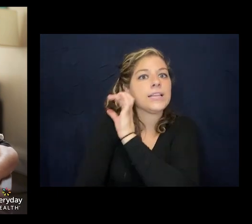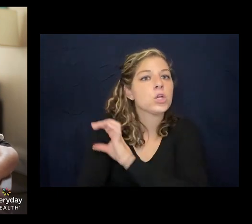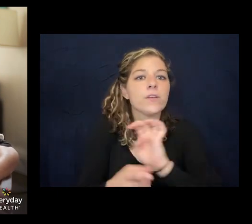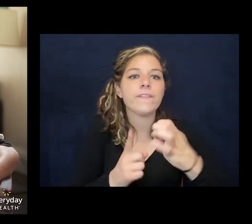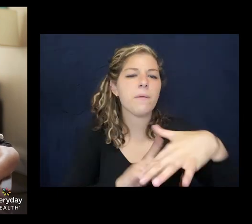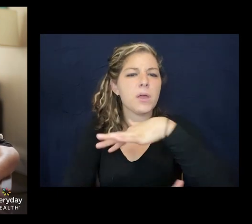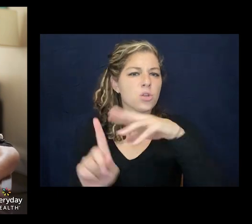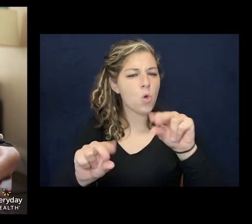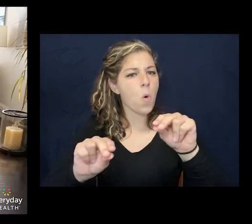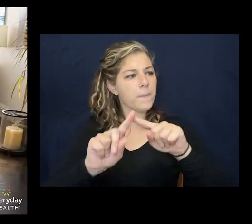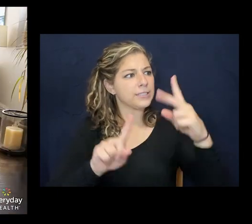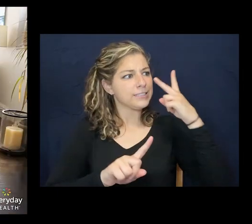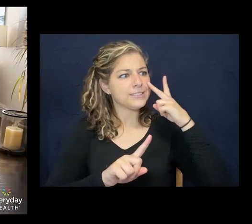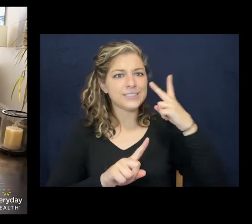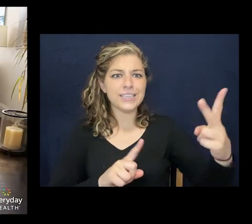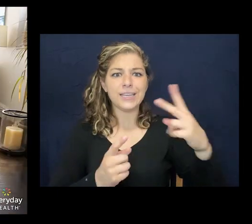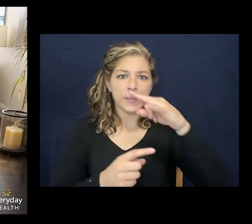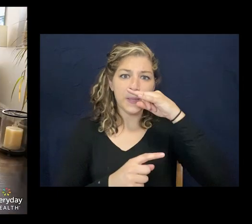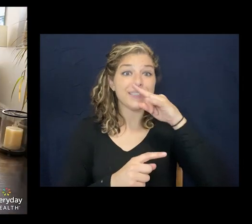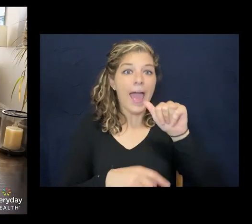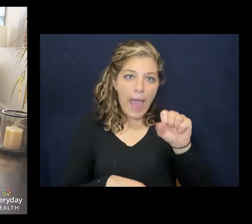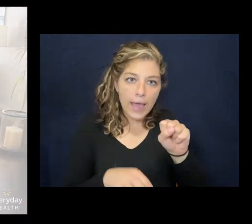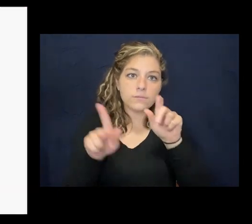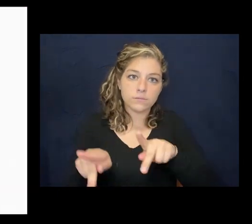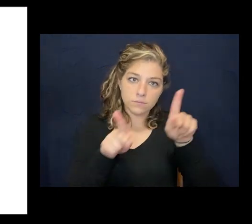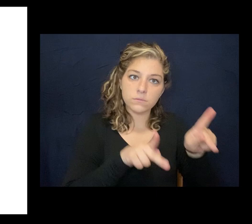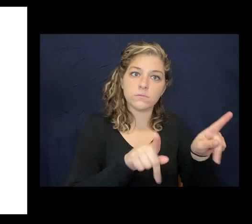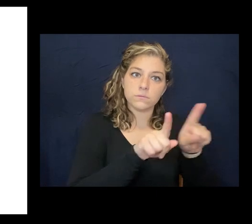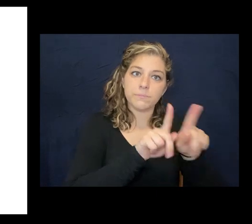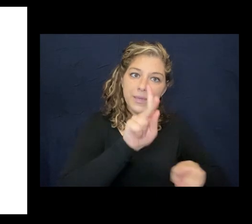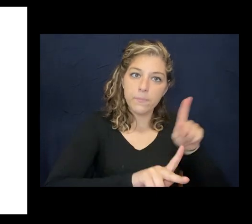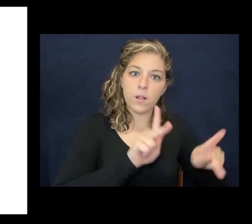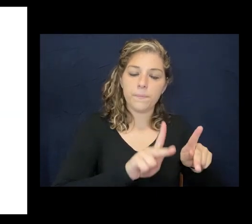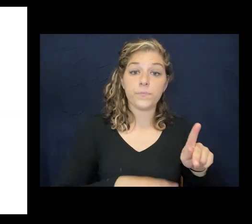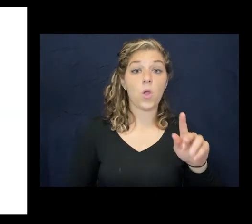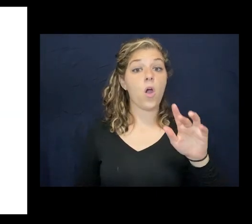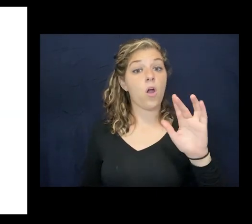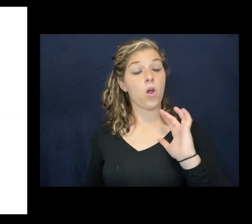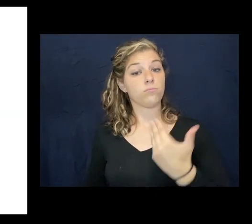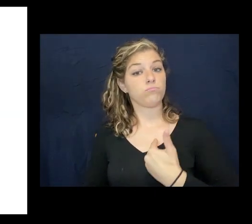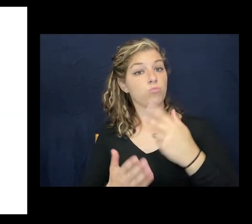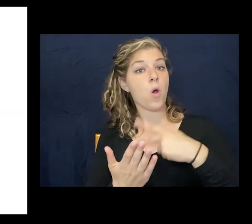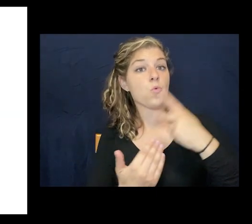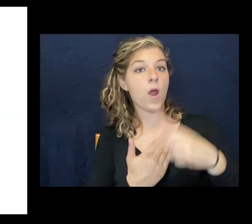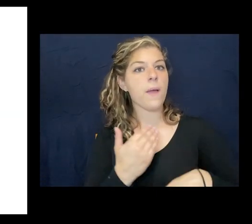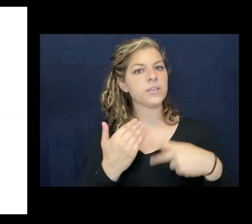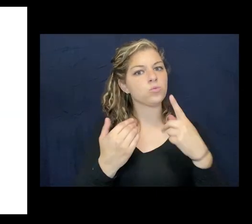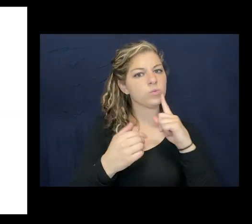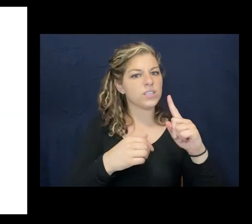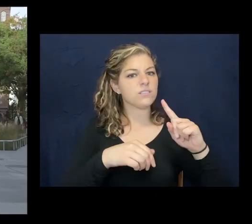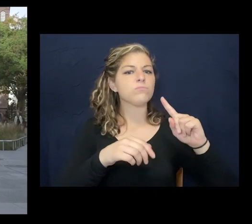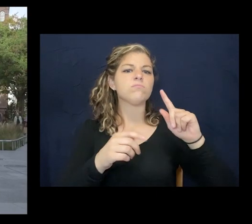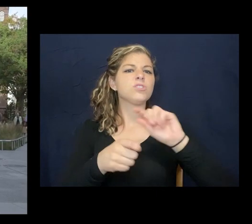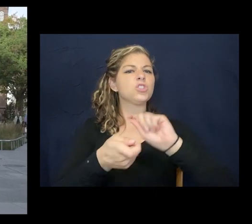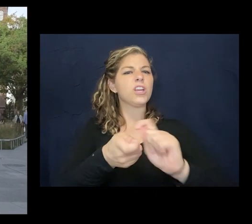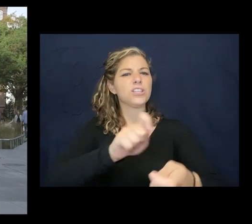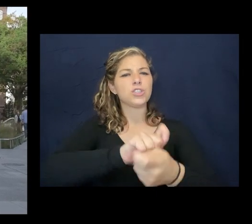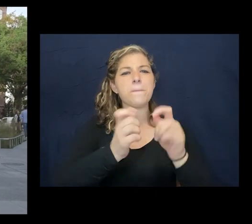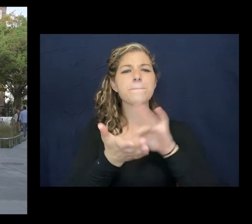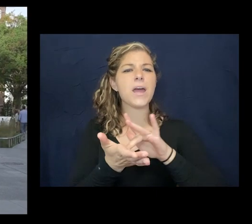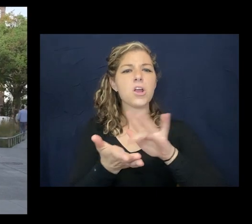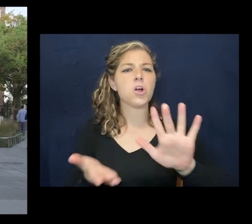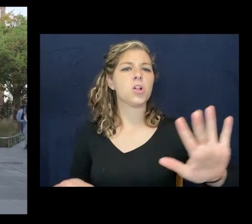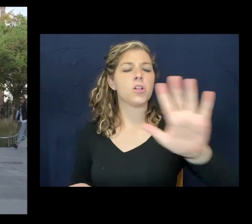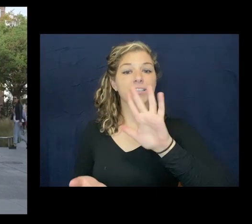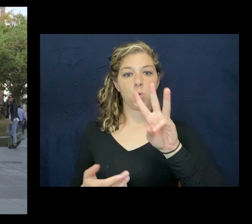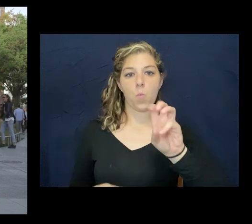clinical environment, but they've seen these kids as people. Our FRAME program, Faces Redefining the Art of Medical Education, is an